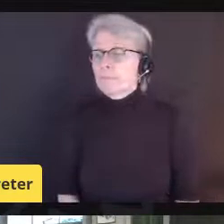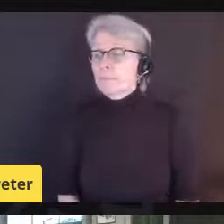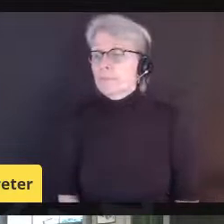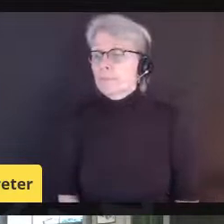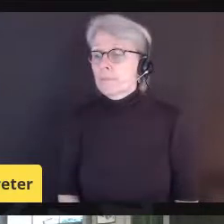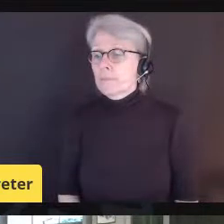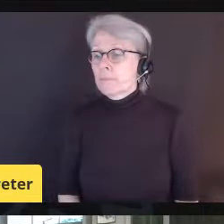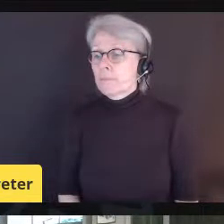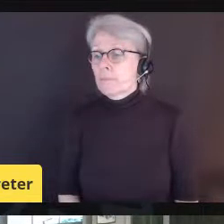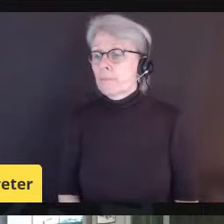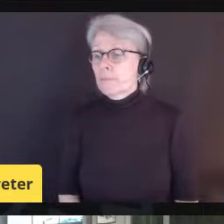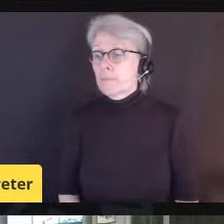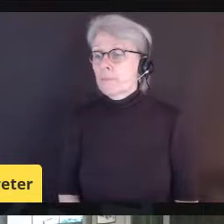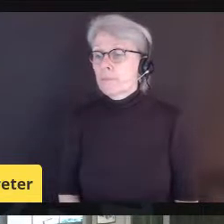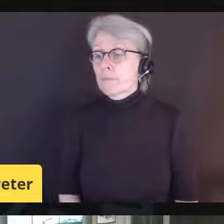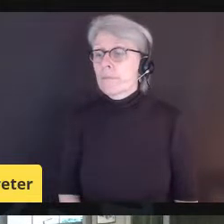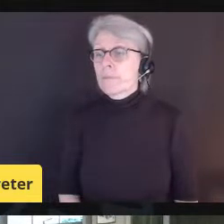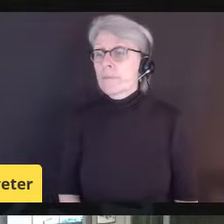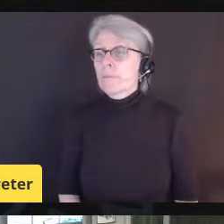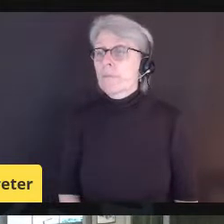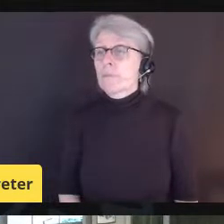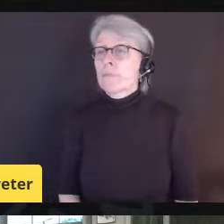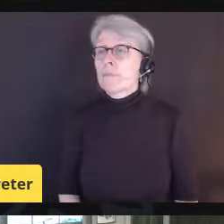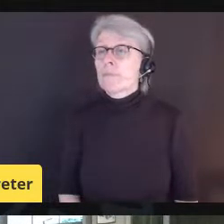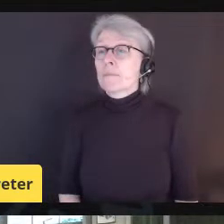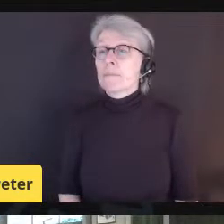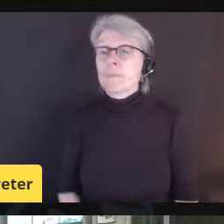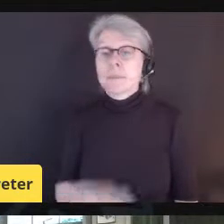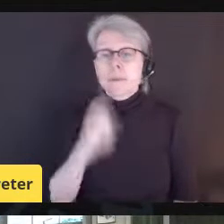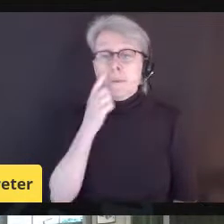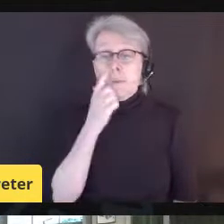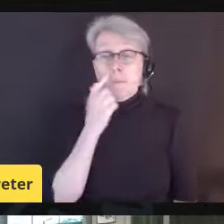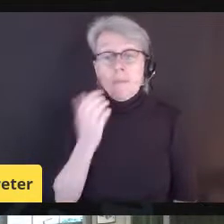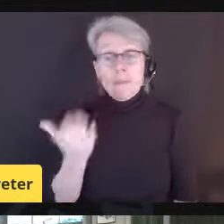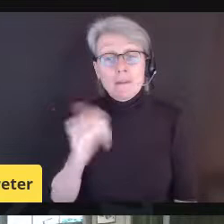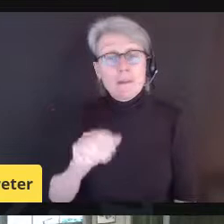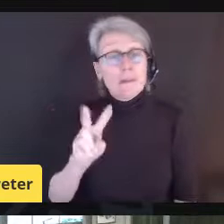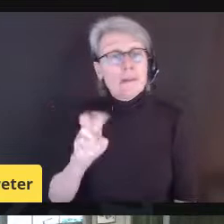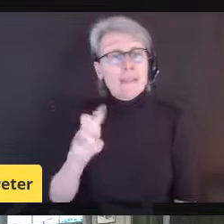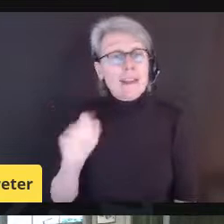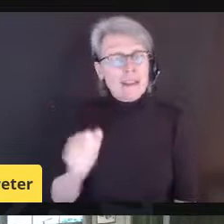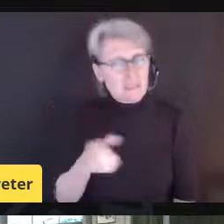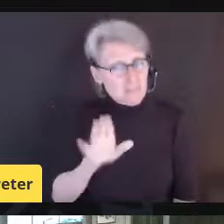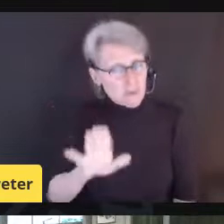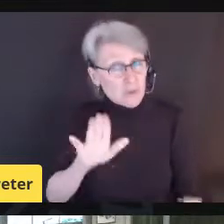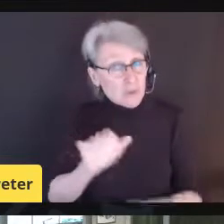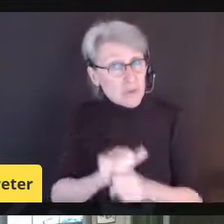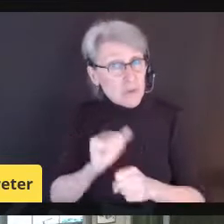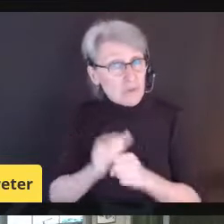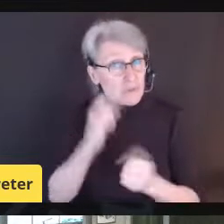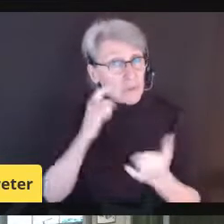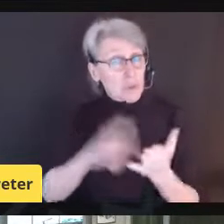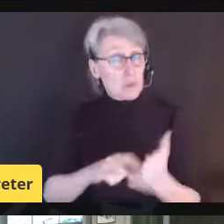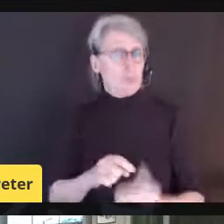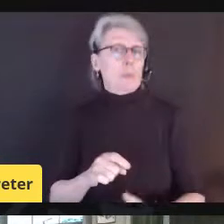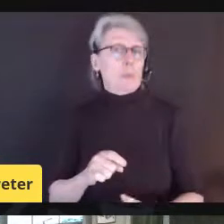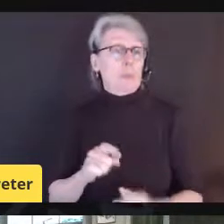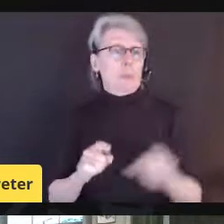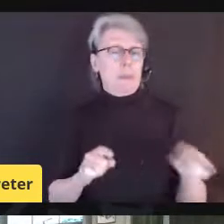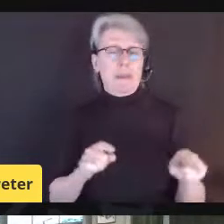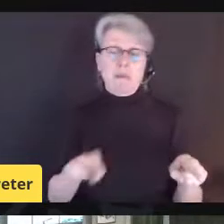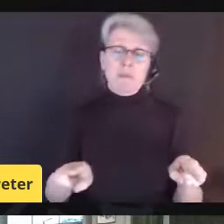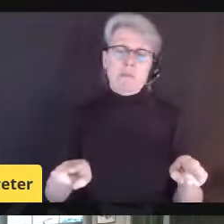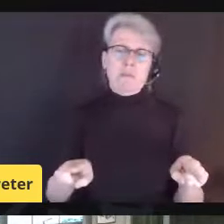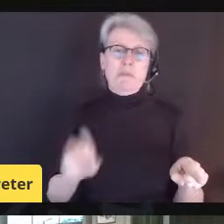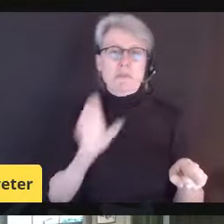Great, thank you. And then Vienna, same question. Have you ever had to do anything at your job that others might find a bit